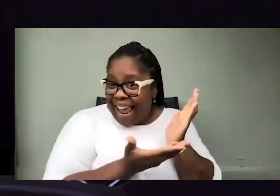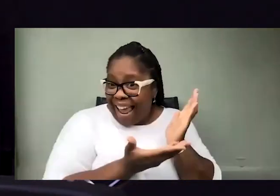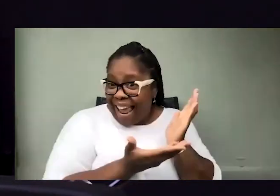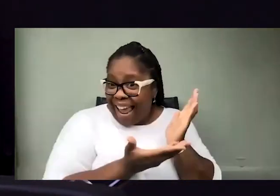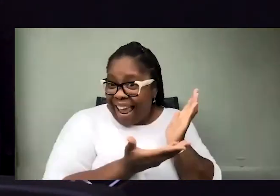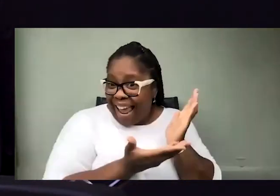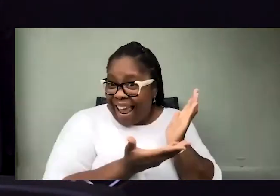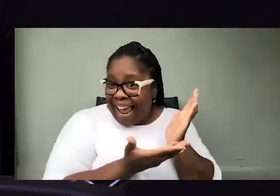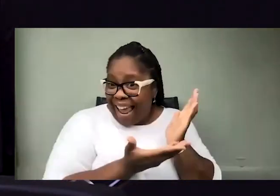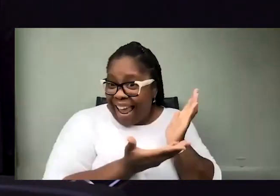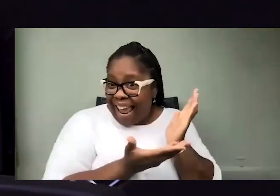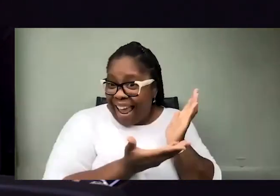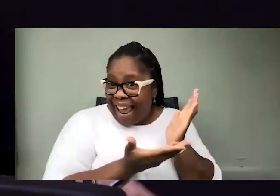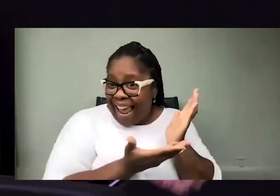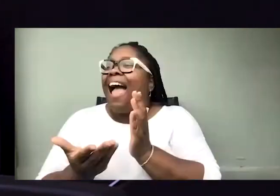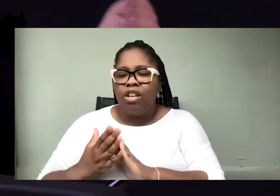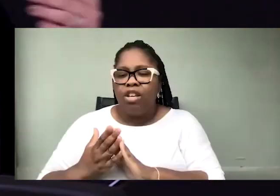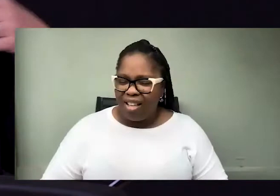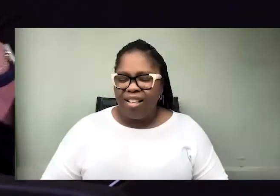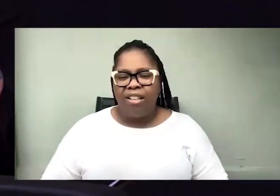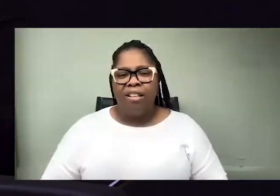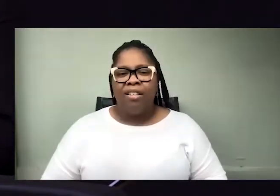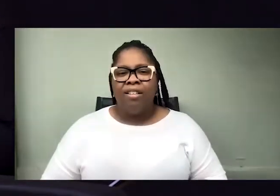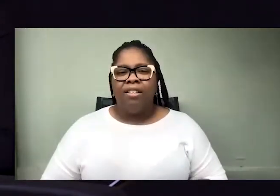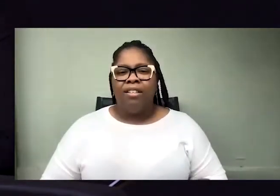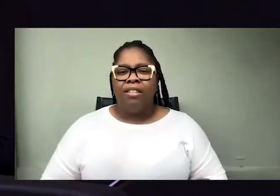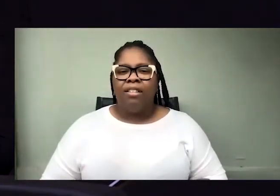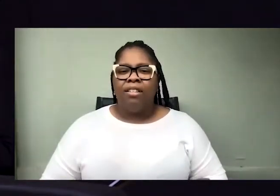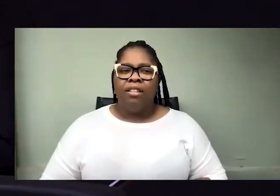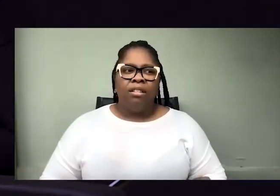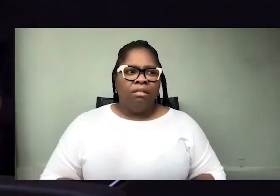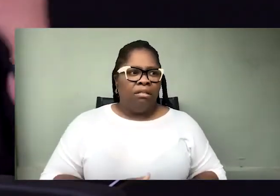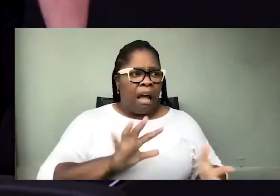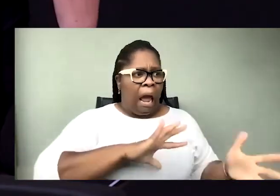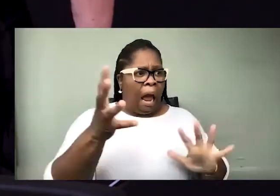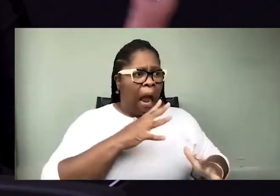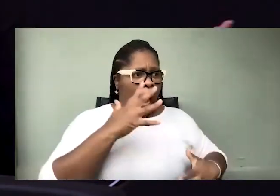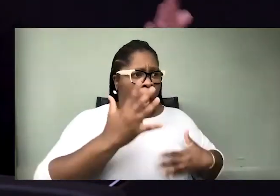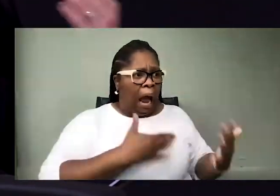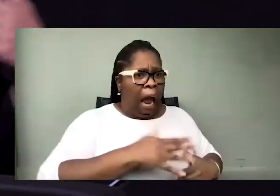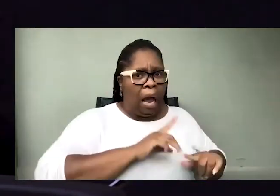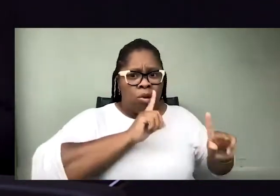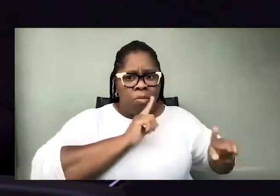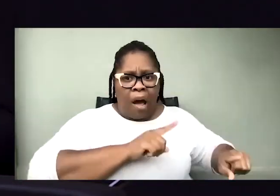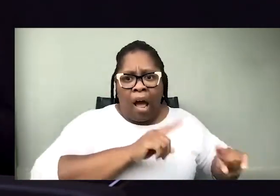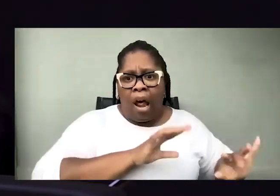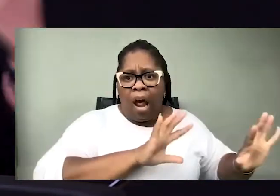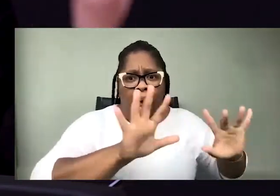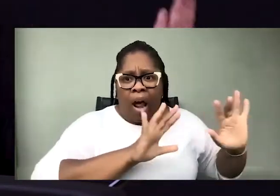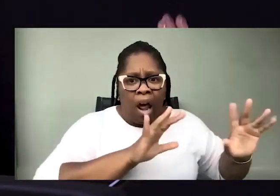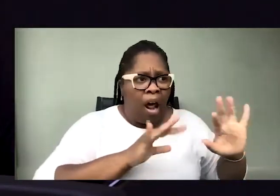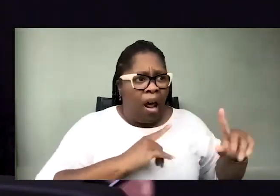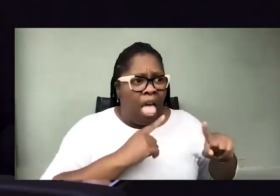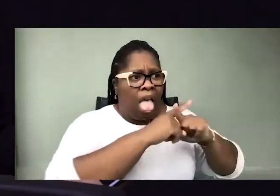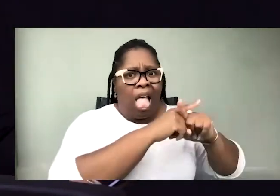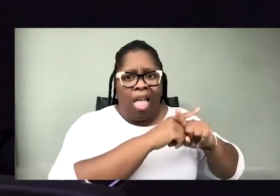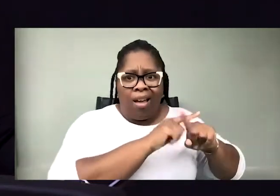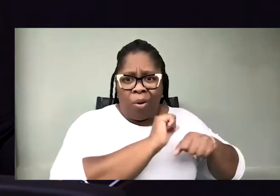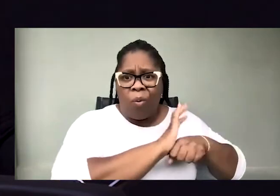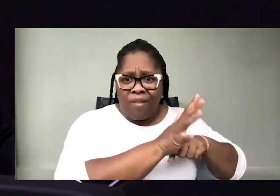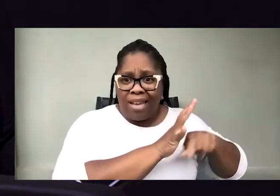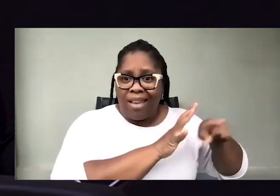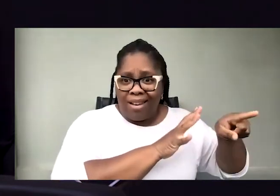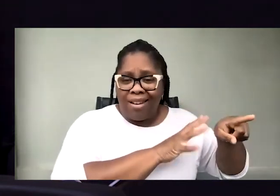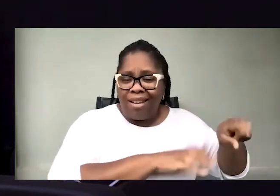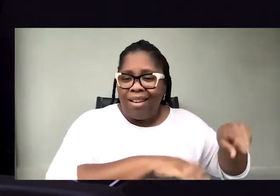accessible. And so I think as we move from crisis response with COVID and even in just creating this